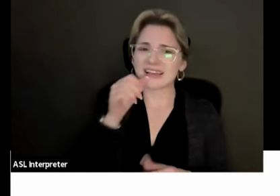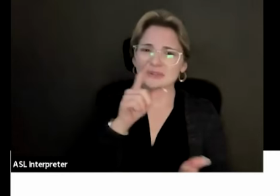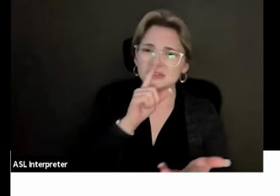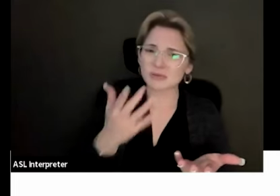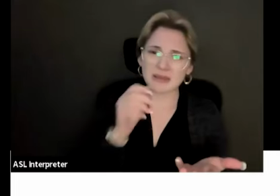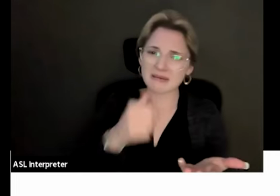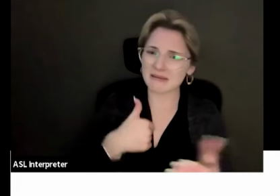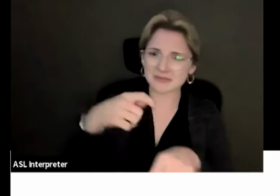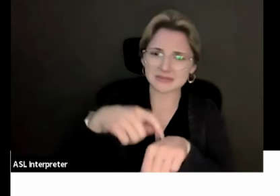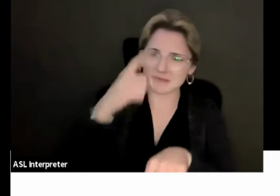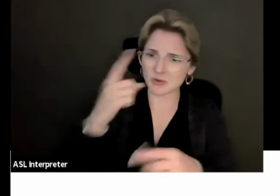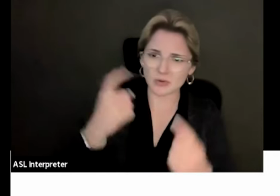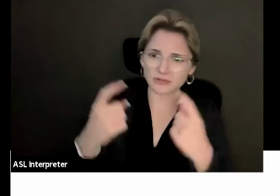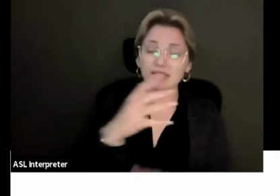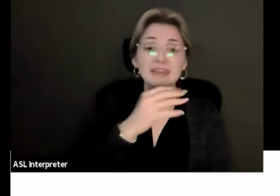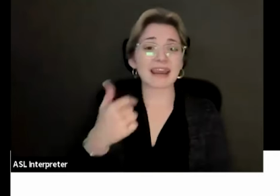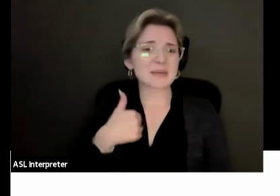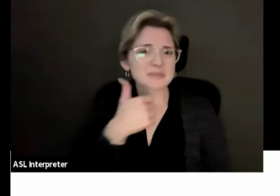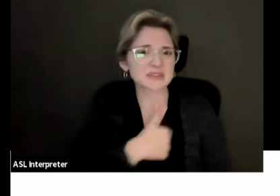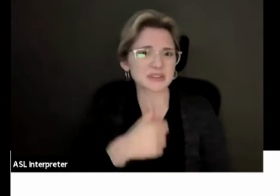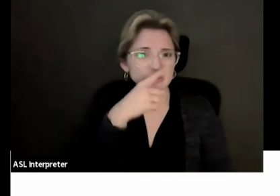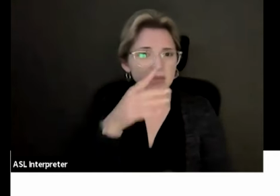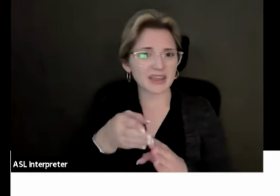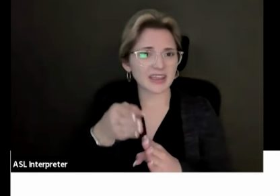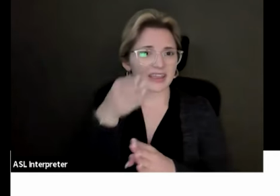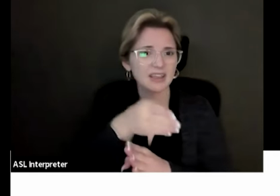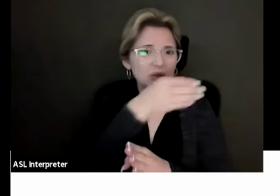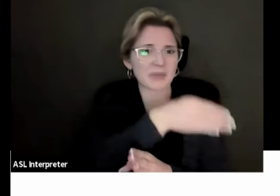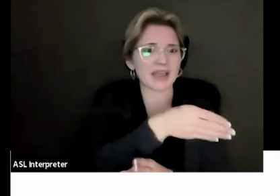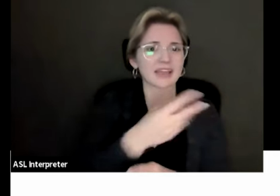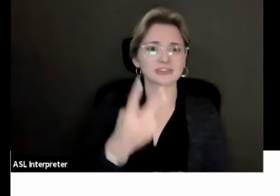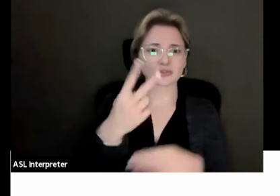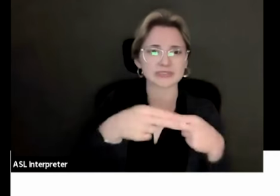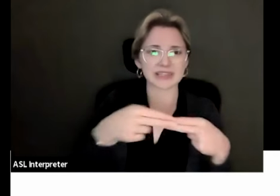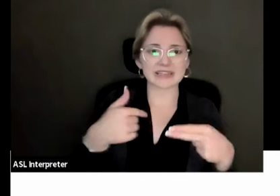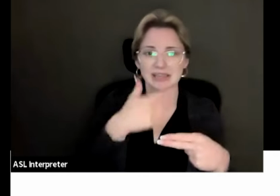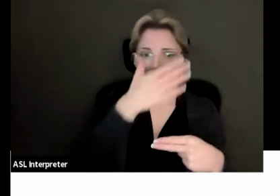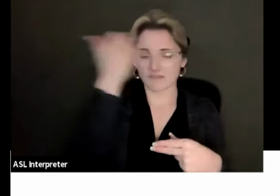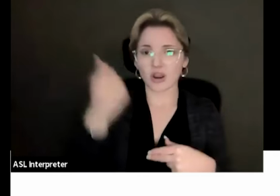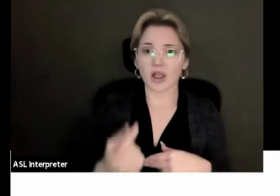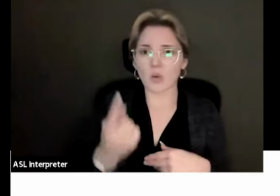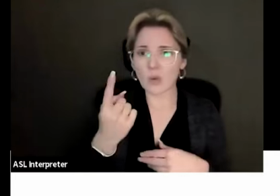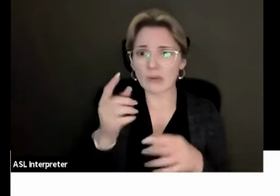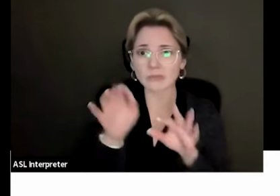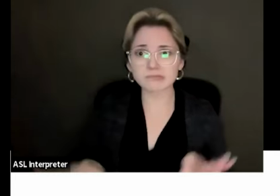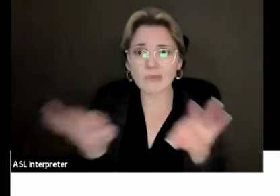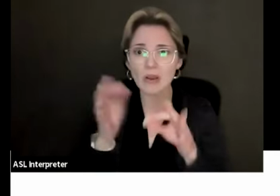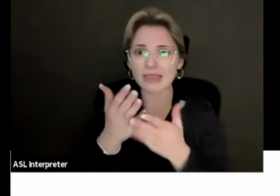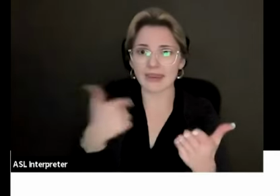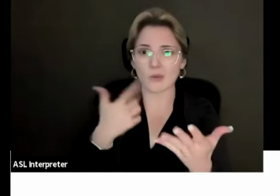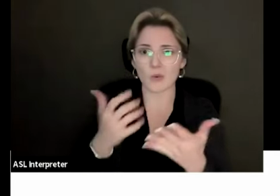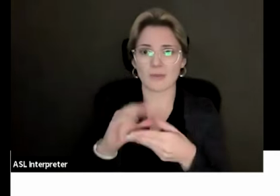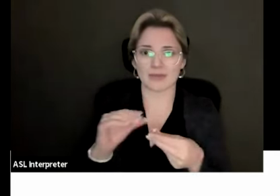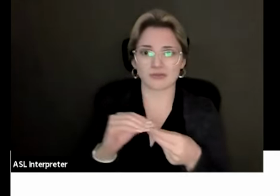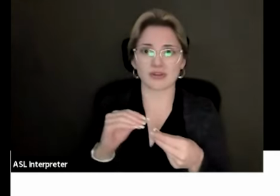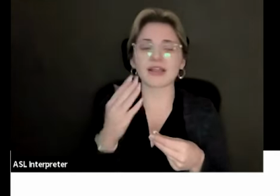though. And I'm so sorry. Can you go back 2 slides for me just really quickly? I forgot one key thing. Just thank you so much for